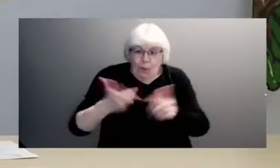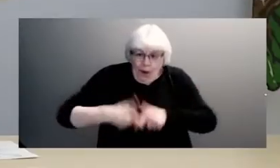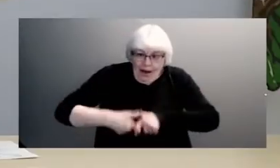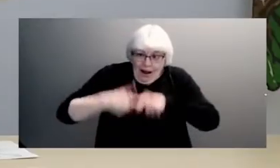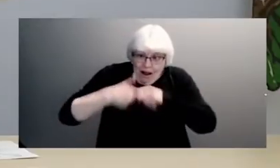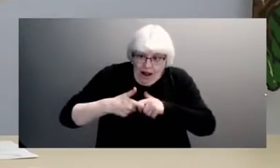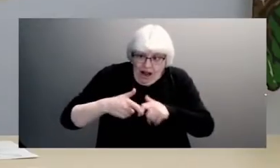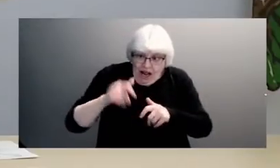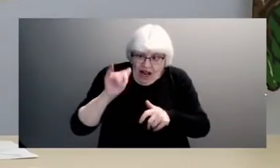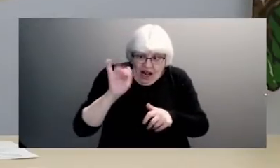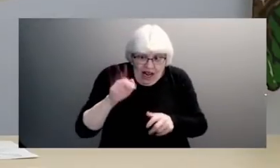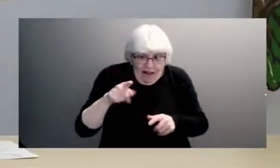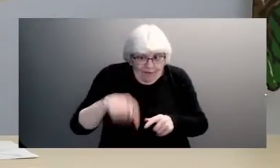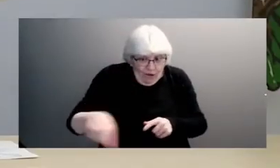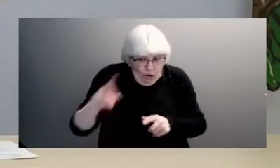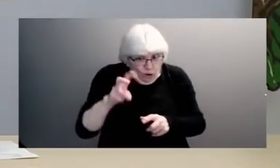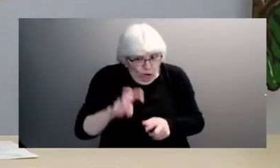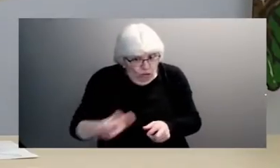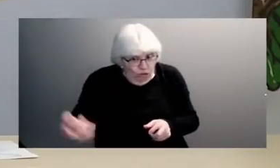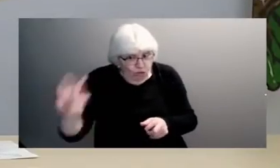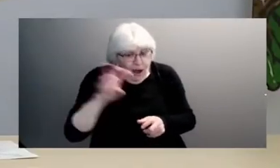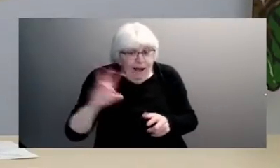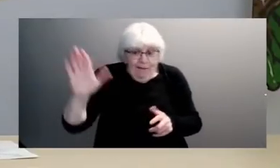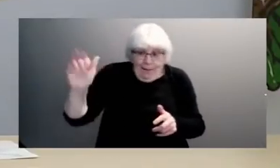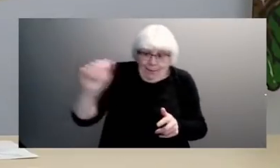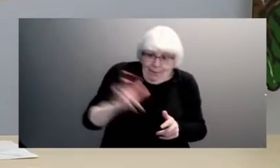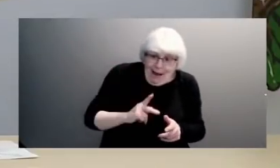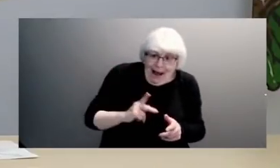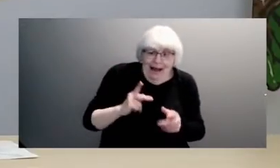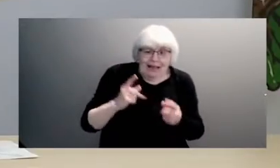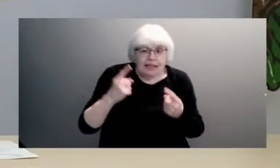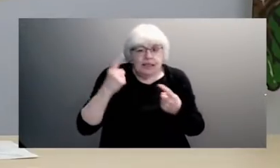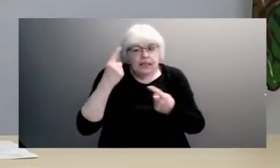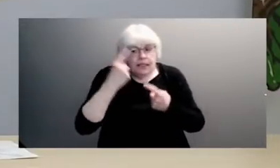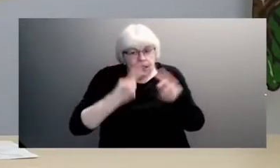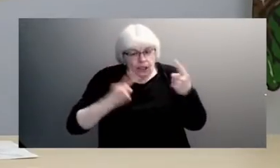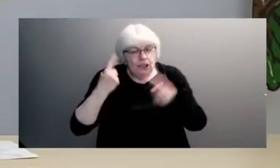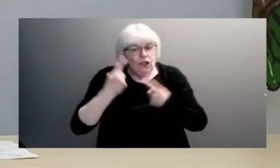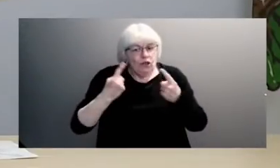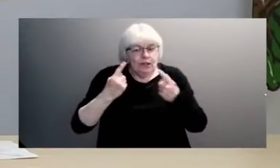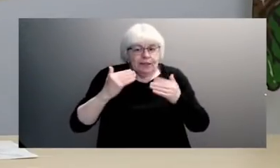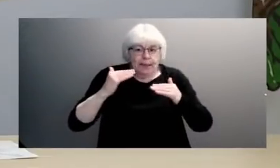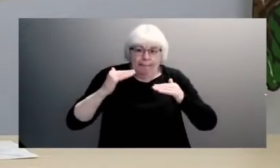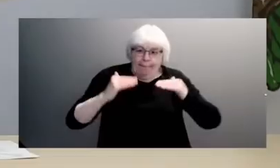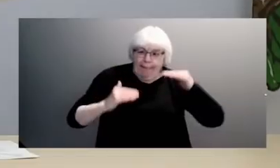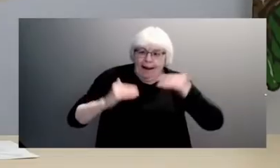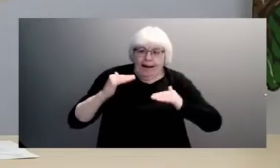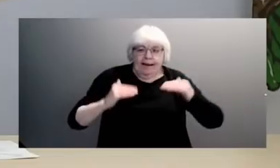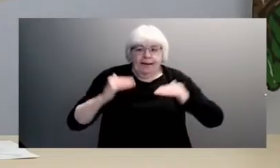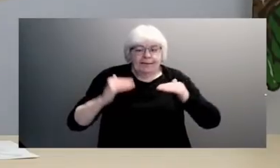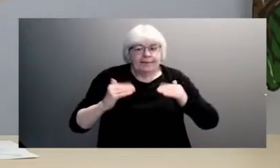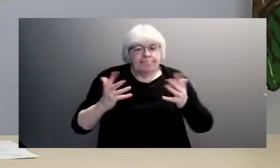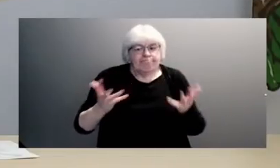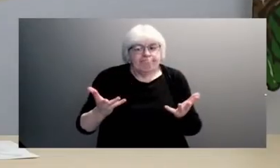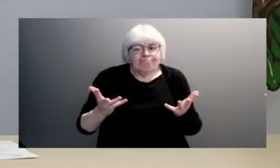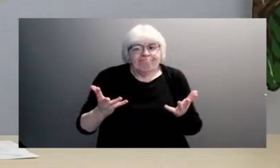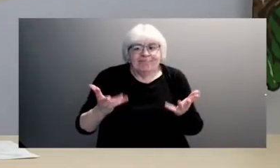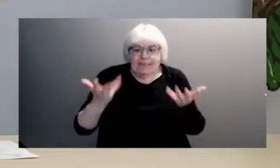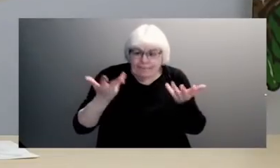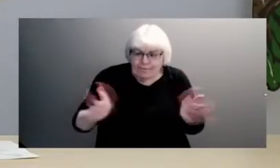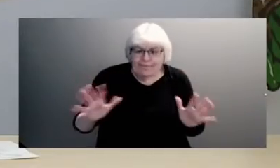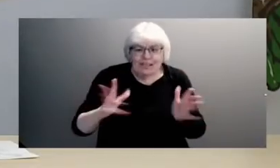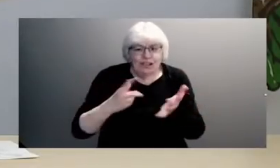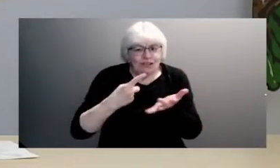to balance it, and we've talked about that here before, Brittany. How do you balance the least amount of restrictions